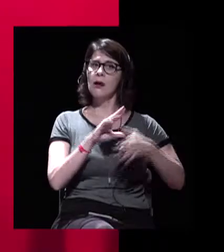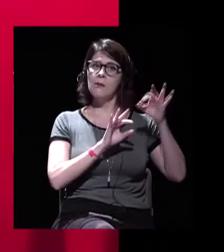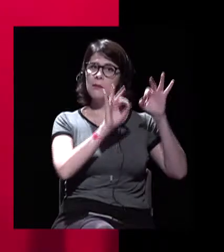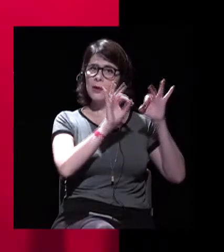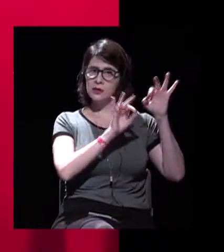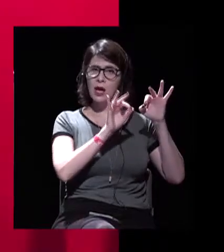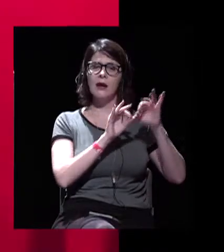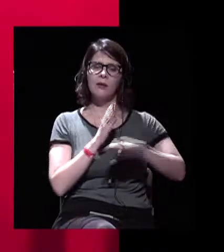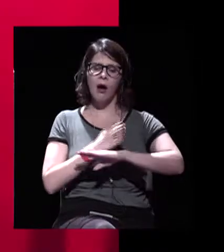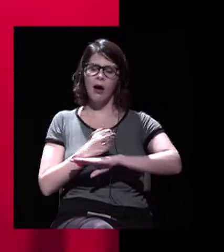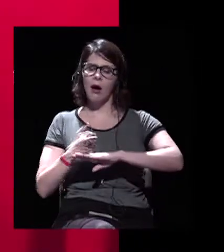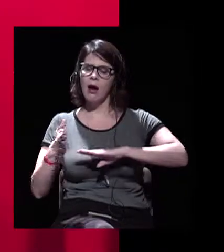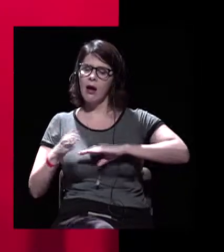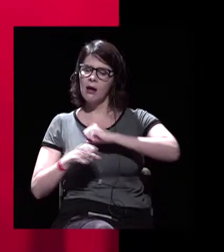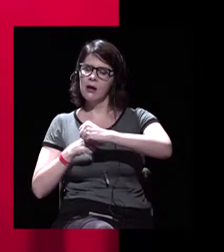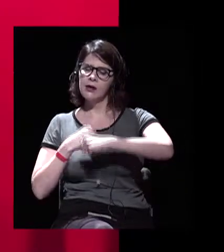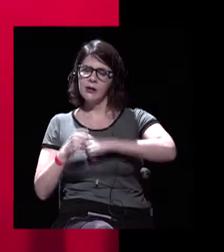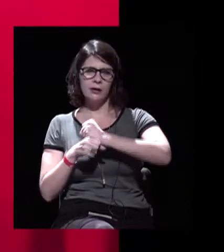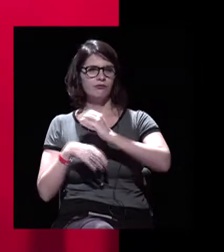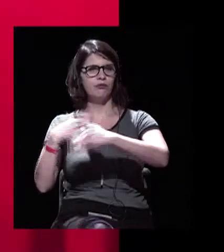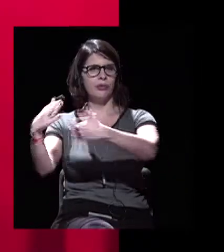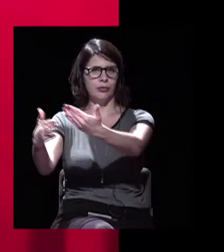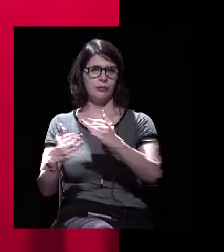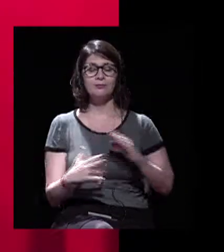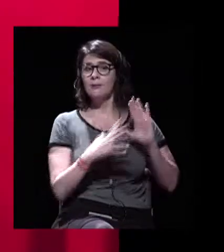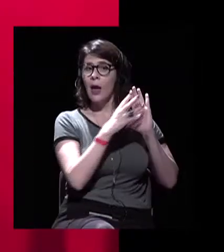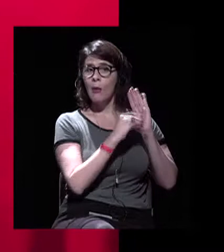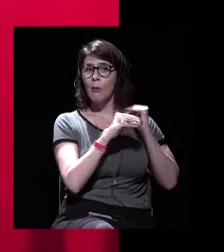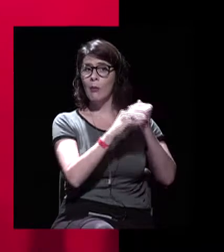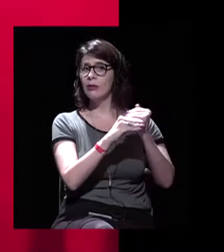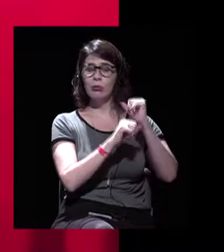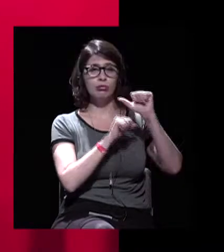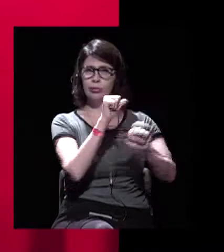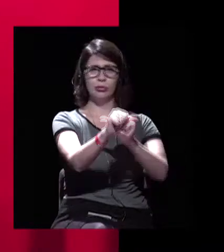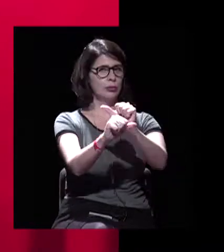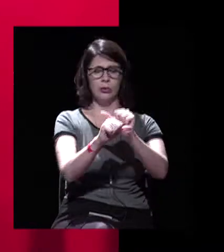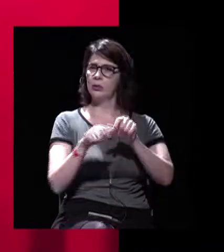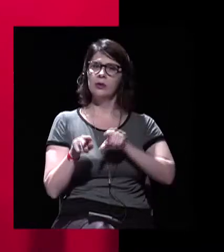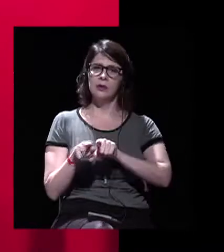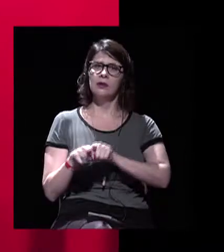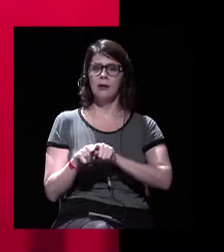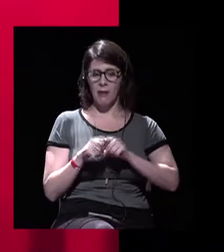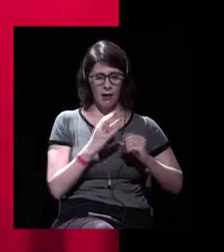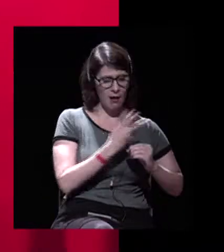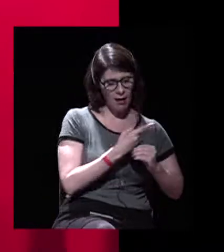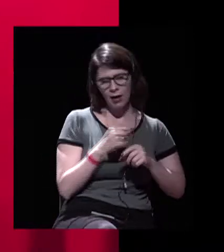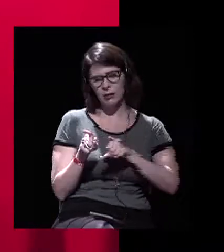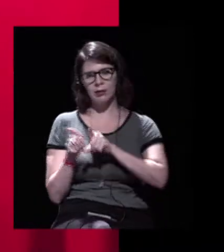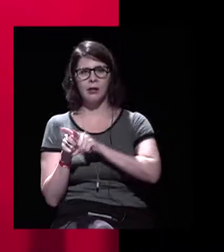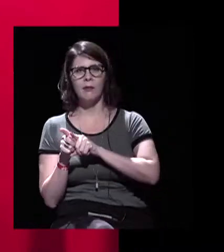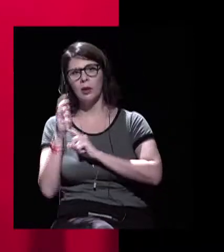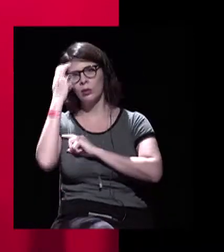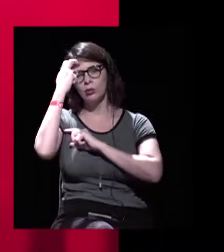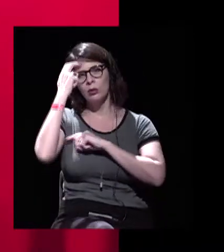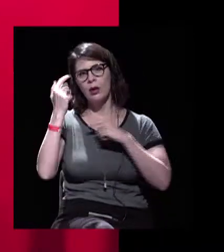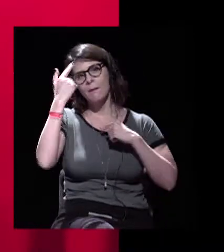paradigm shift in culture and the visual arts, characterized by the articulation of a counter-narrative to the rhetoric of developmentalism